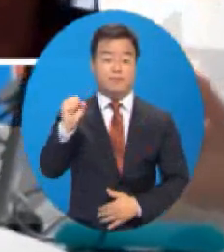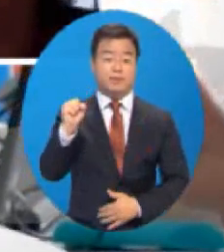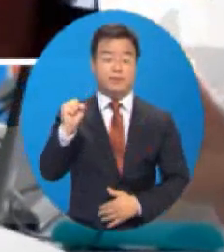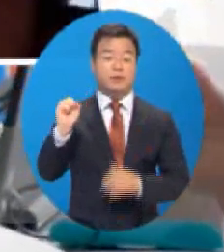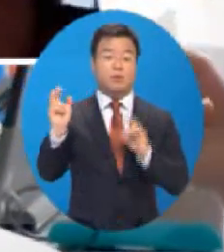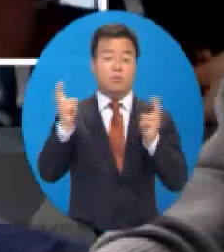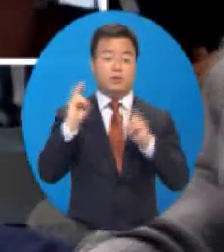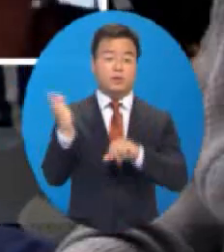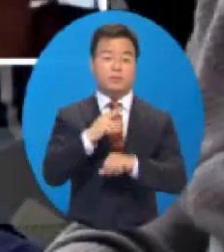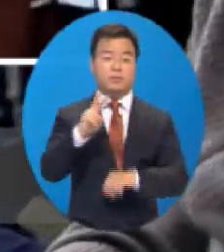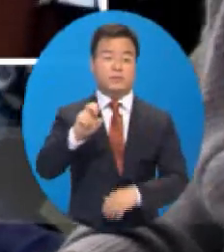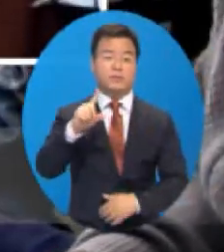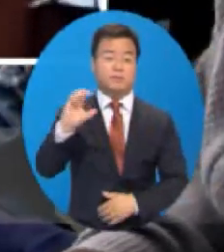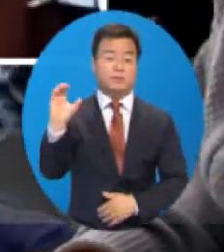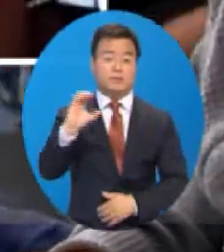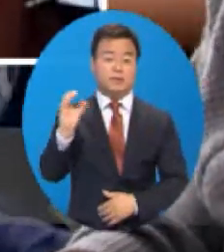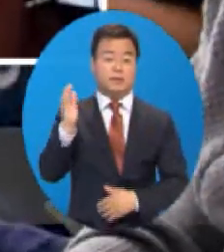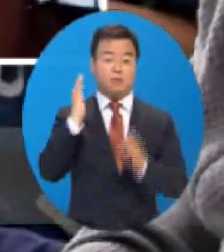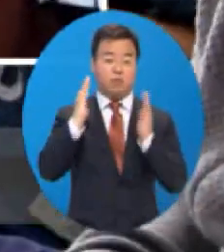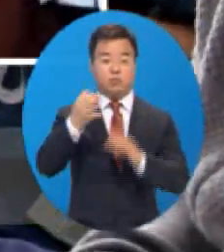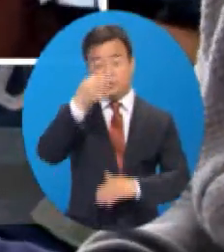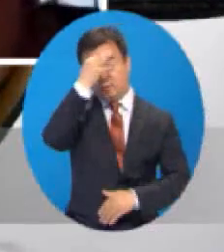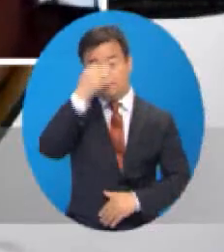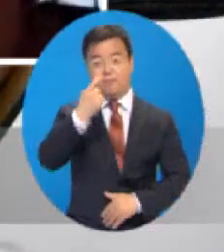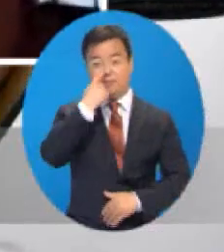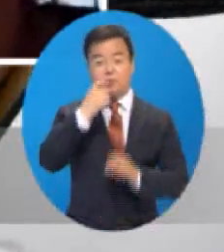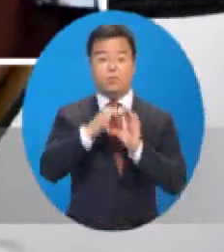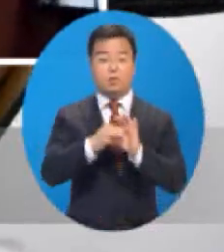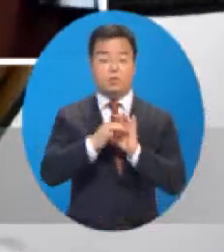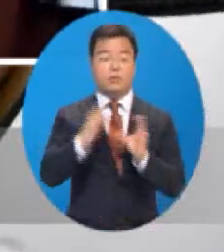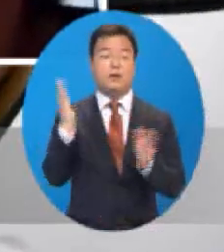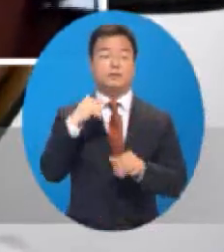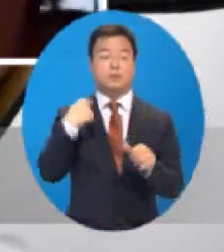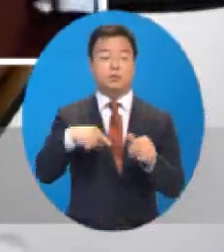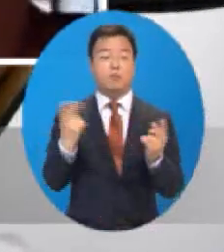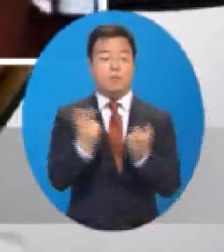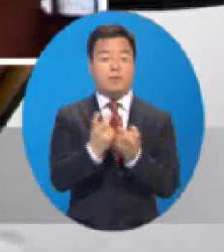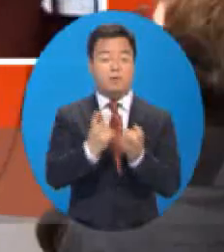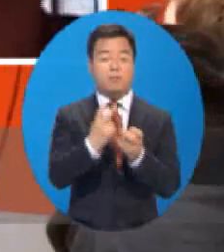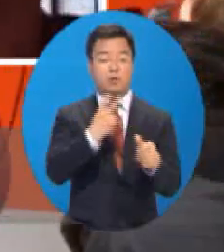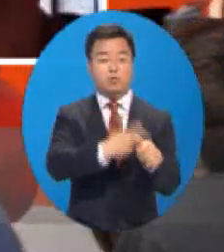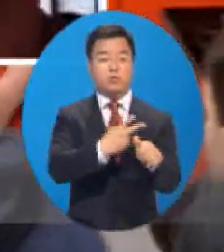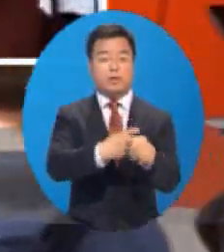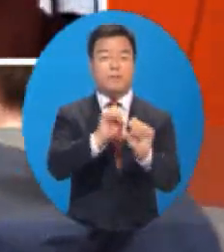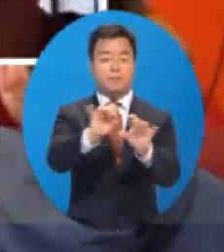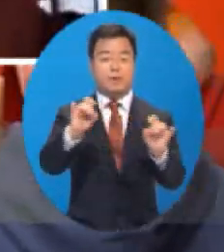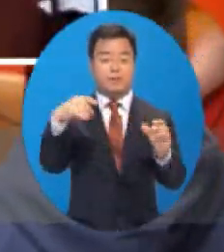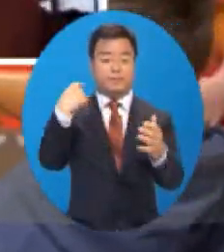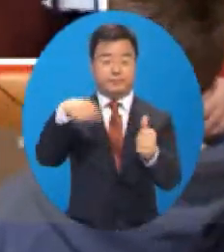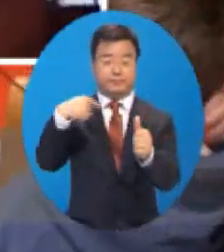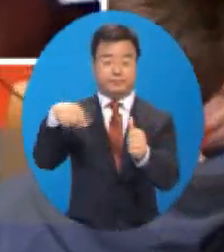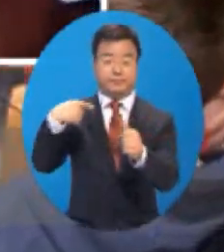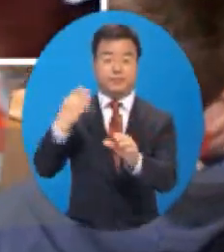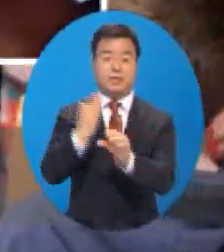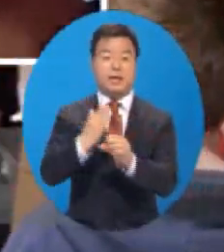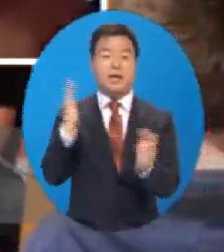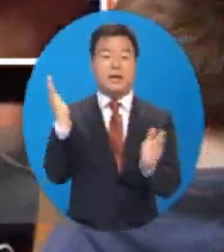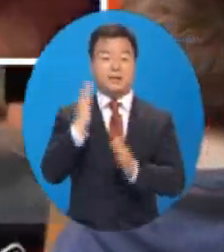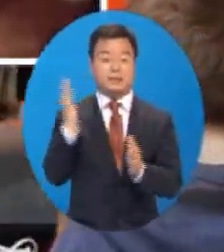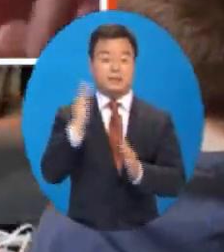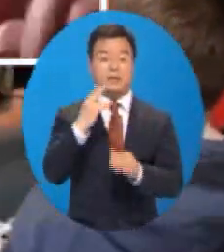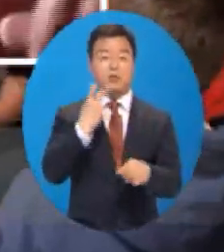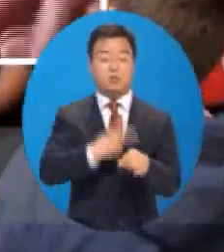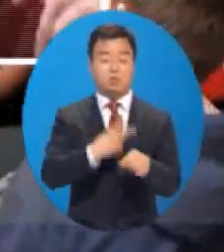next Tuesday, we have 6 students right now in Microsoft working with these 21st century learning skills and to teach the